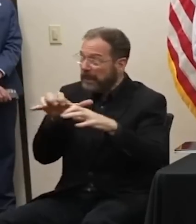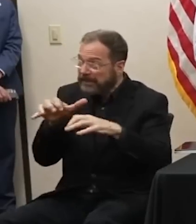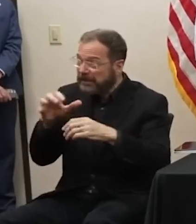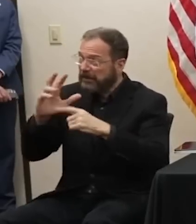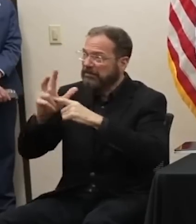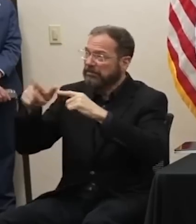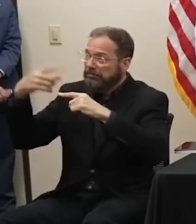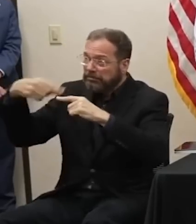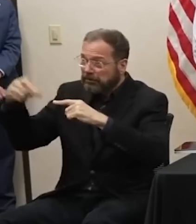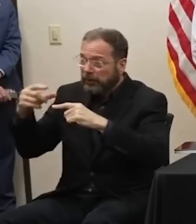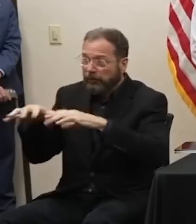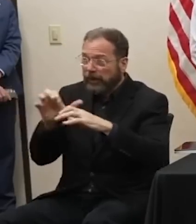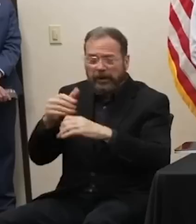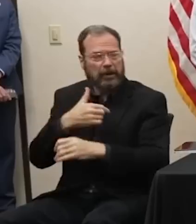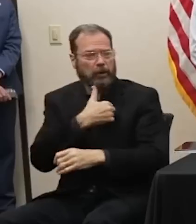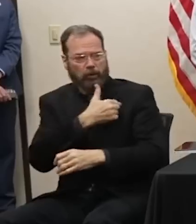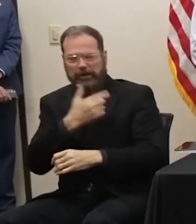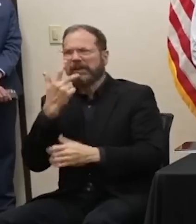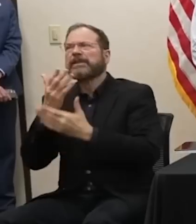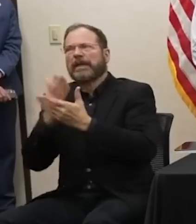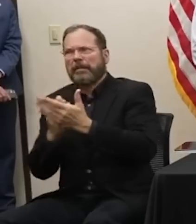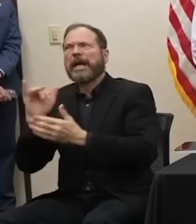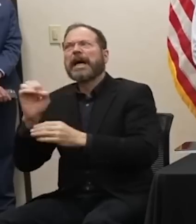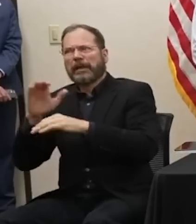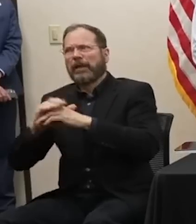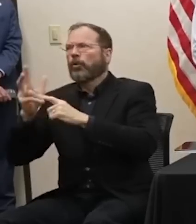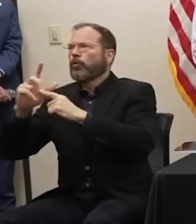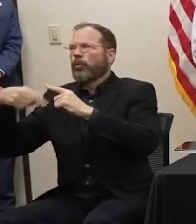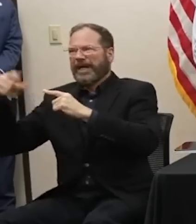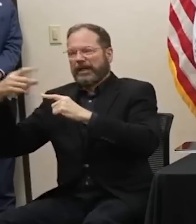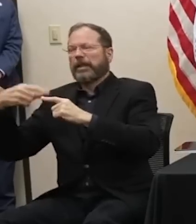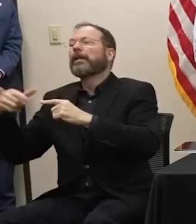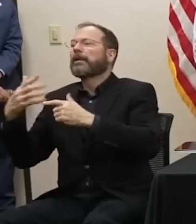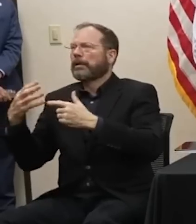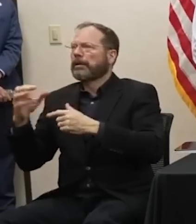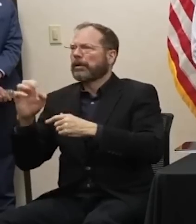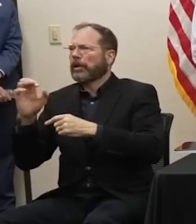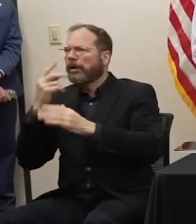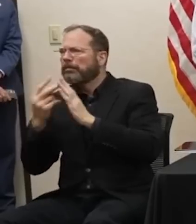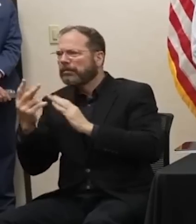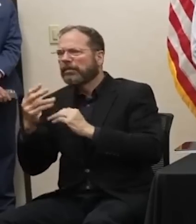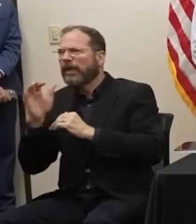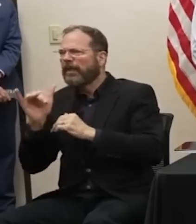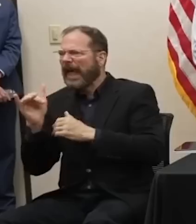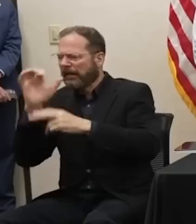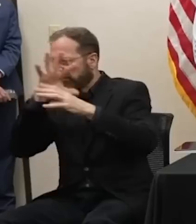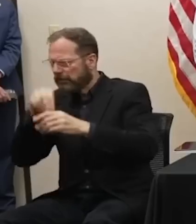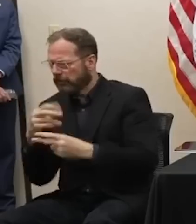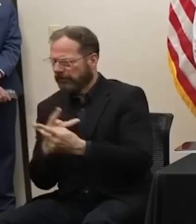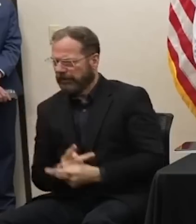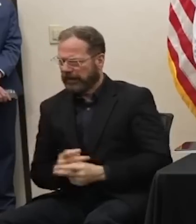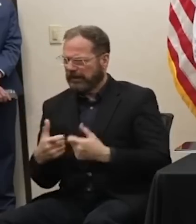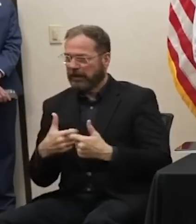there any signs showing that the wind farms are freezing up, and what's being done to prevent that? We have seen some icing on wind generators,